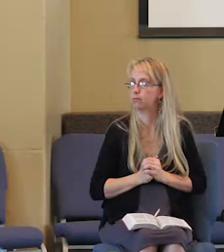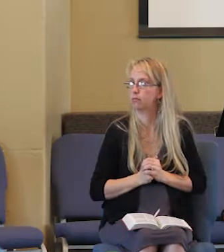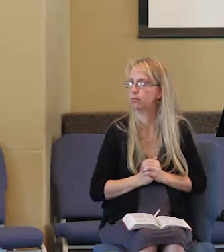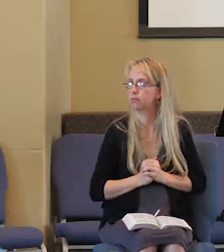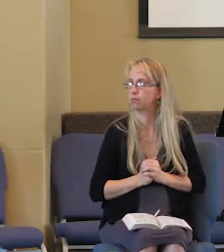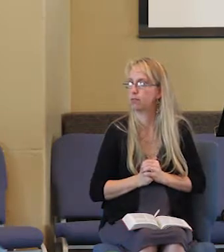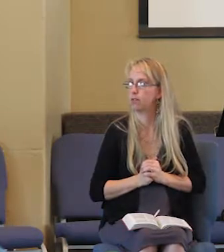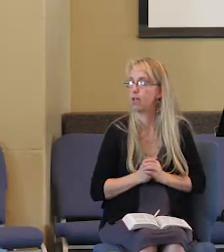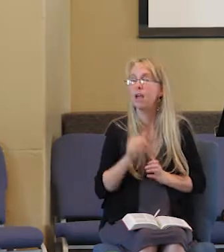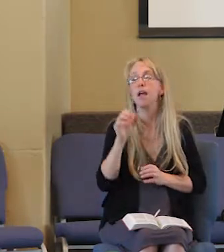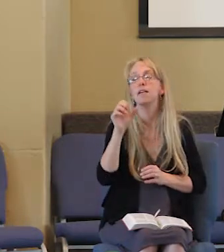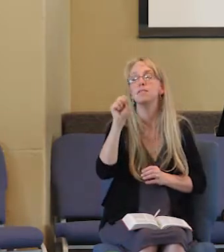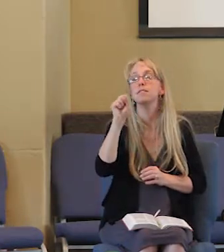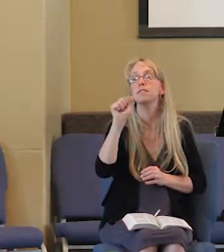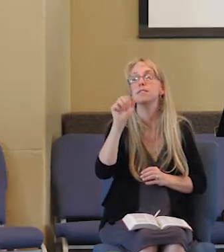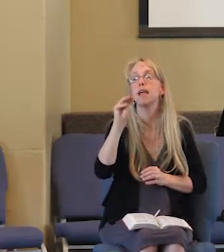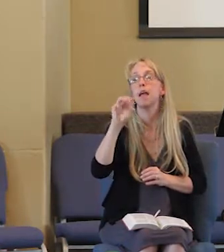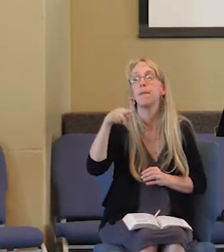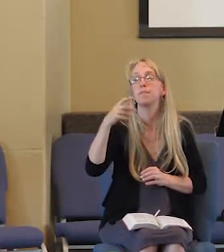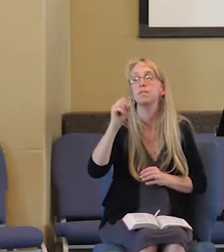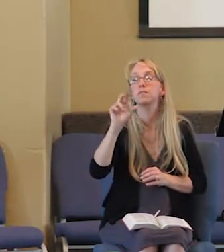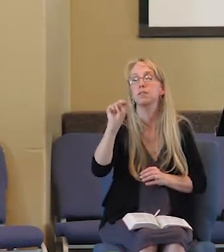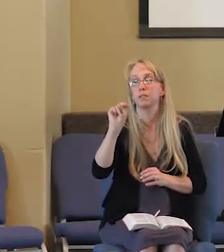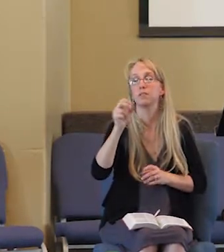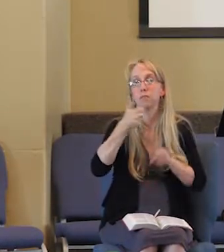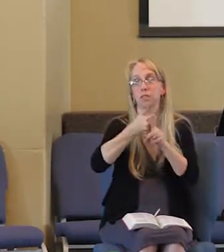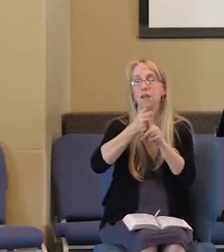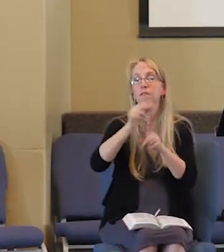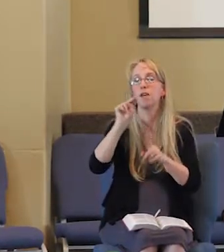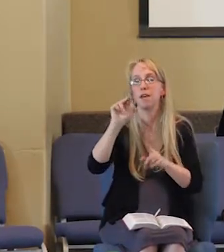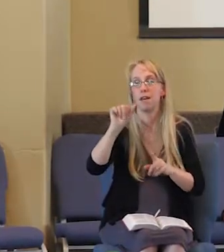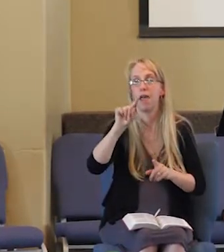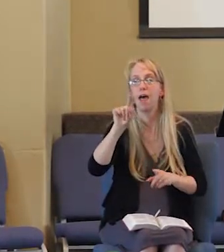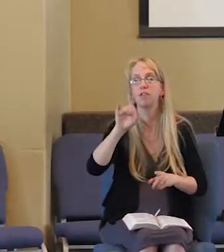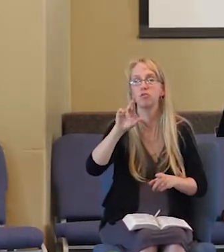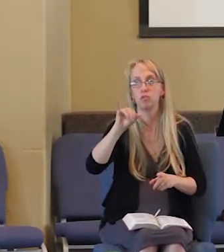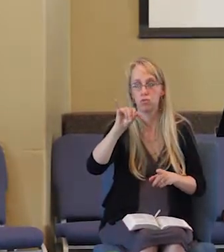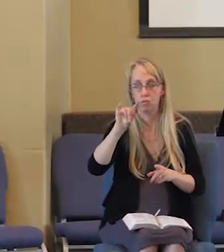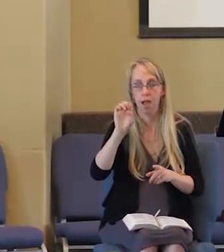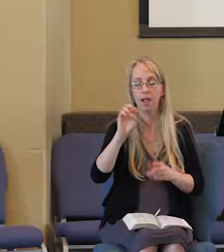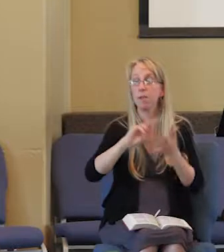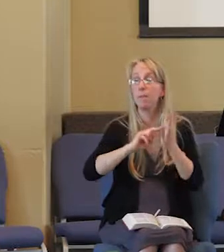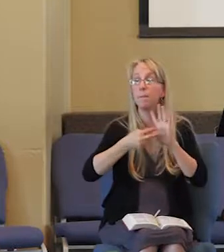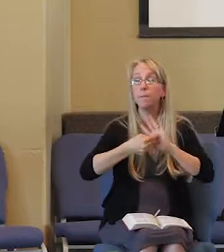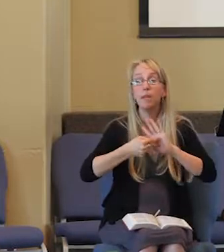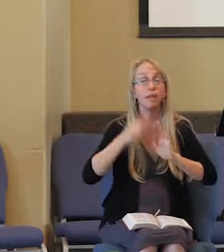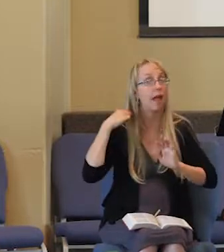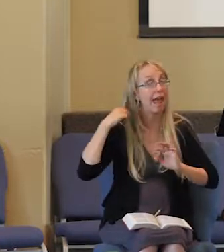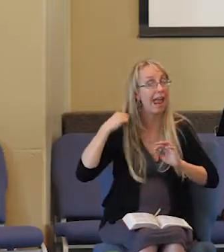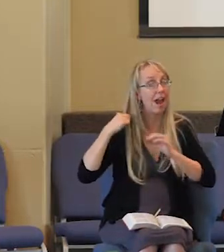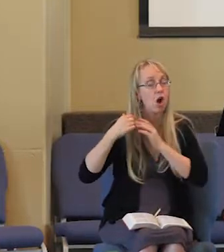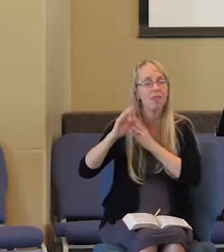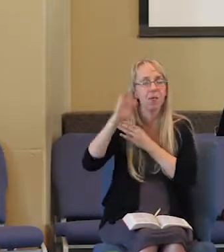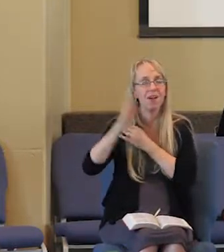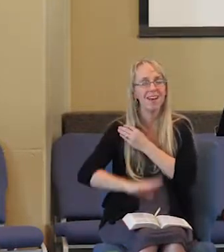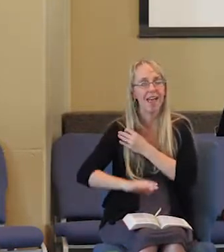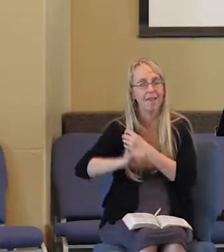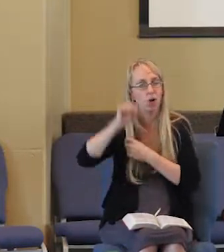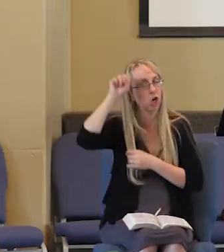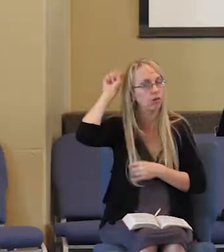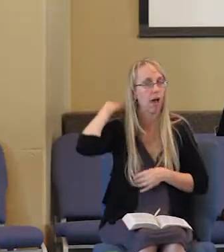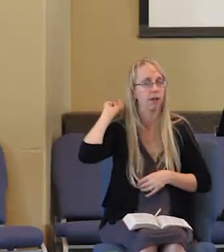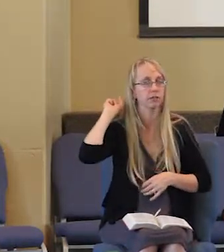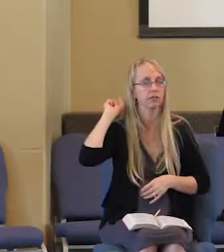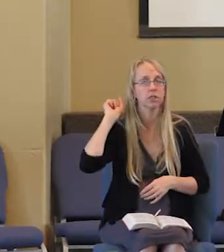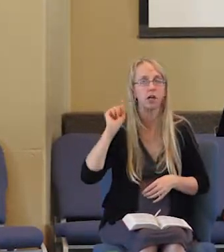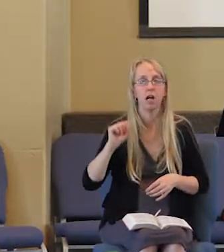will. Samson was a Nazirite. And it meant that you never cut your hair. And there were a lot of other things.